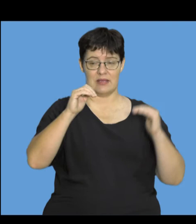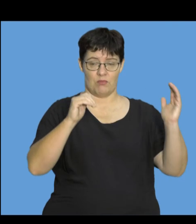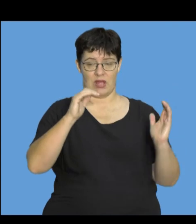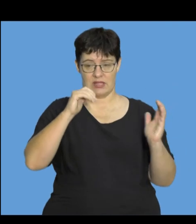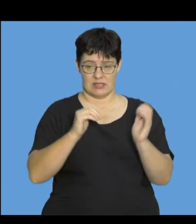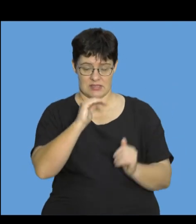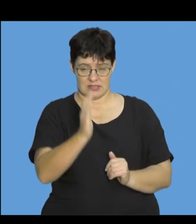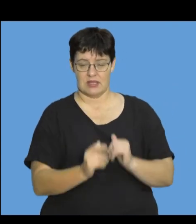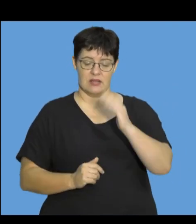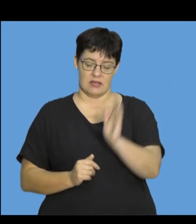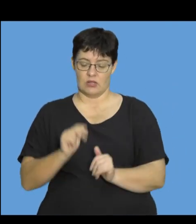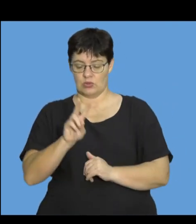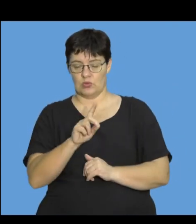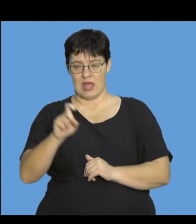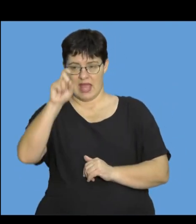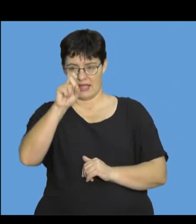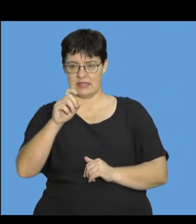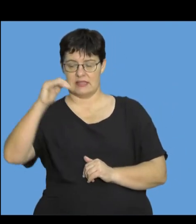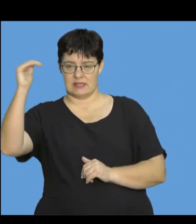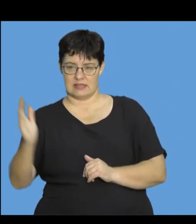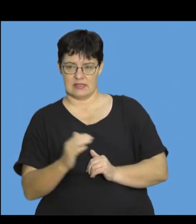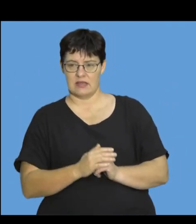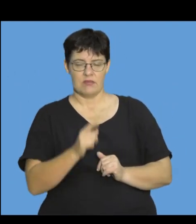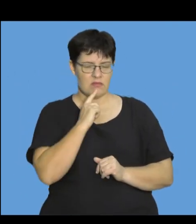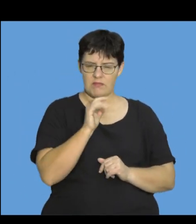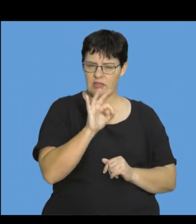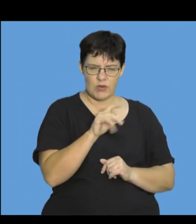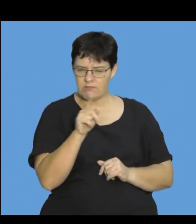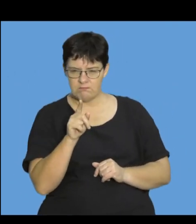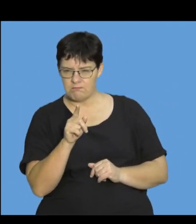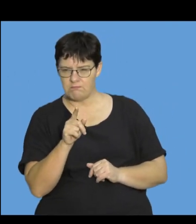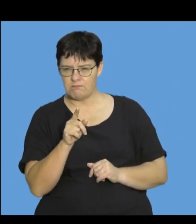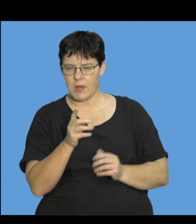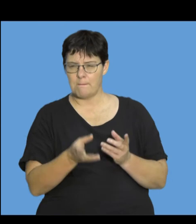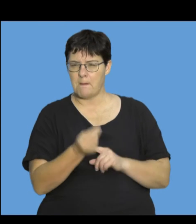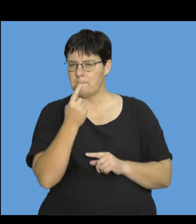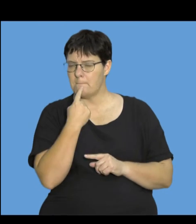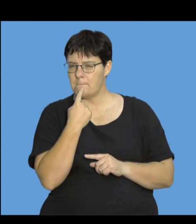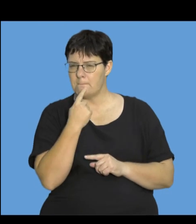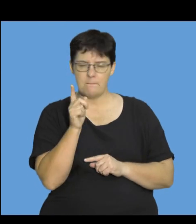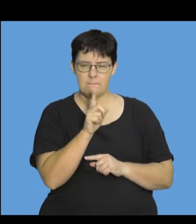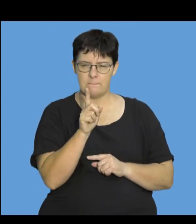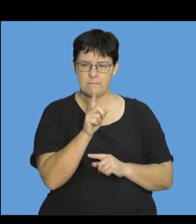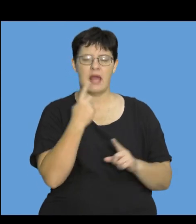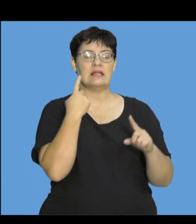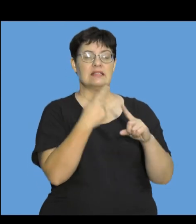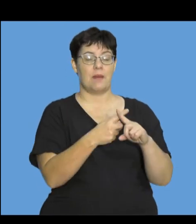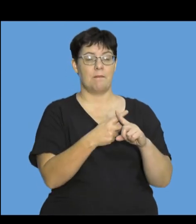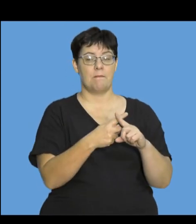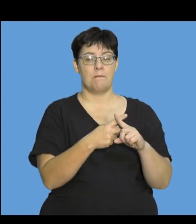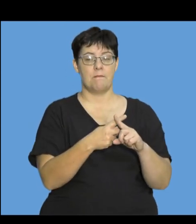of x in the bracket, and then another 2 to the exponent of x. The 3, you can find it by